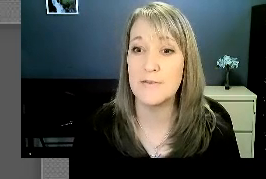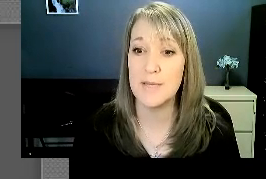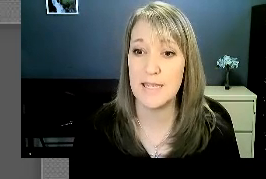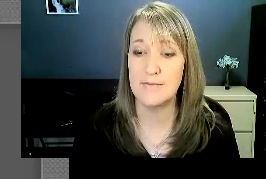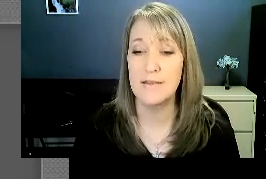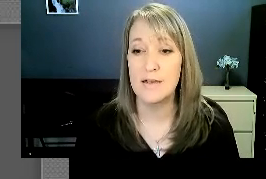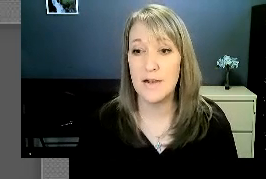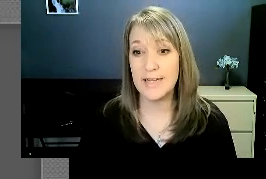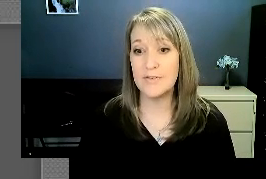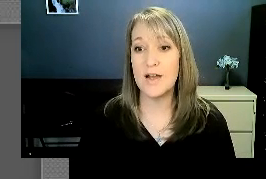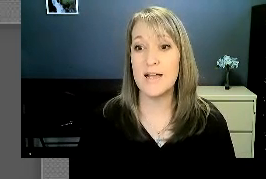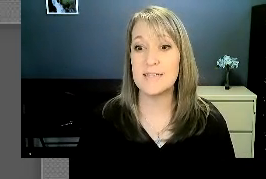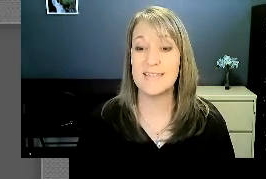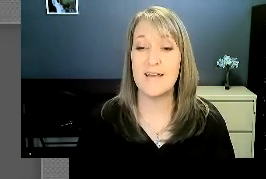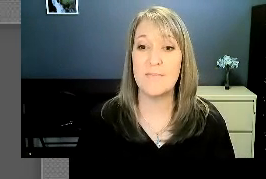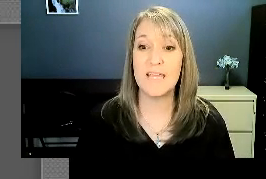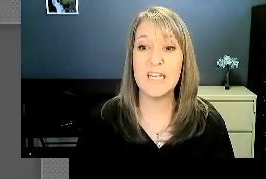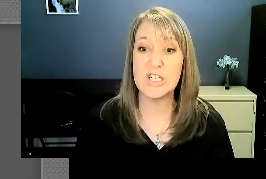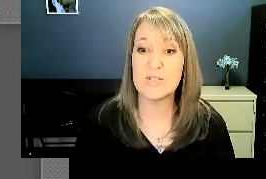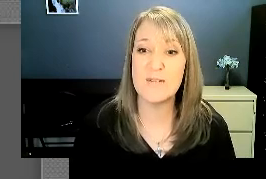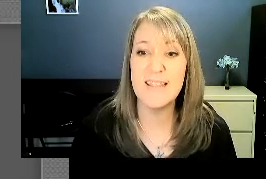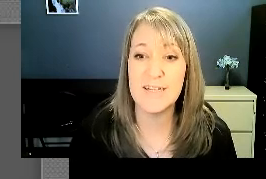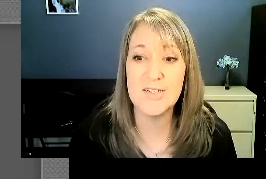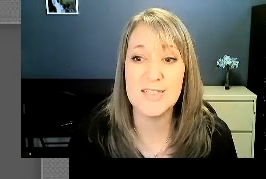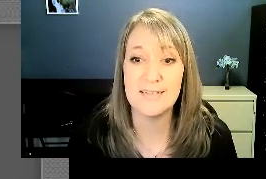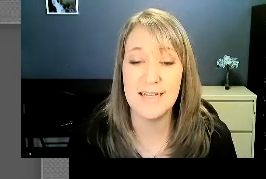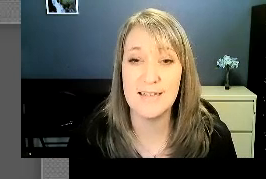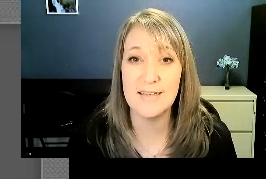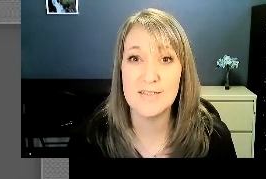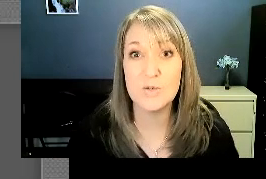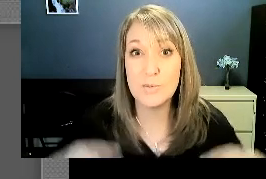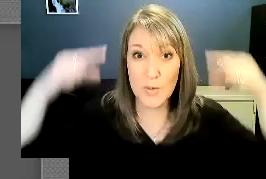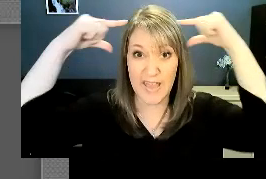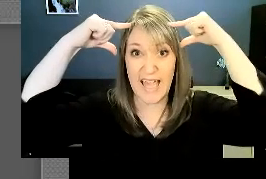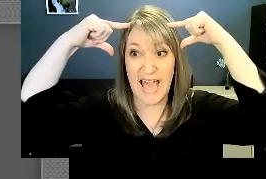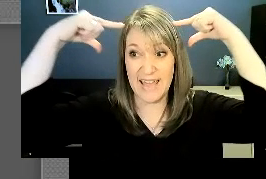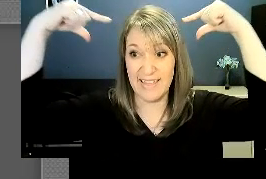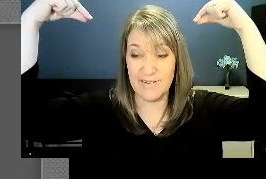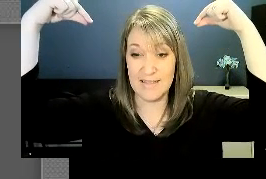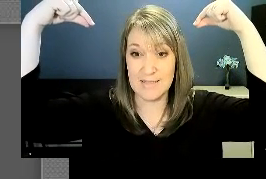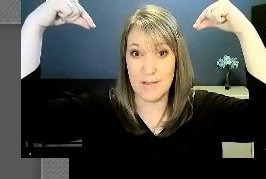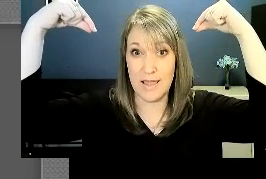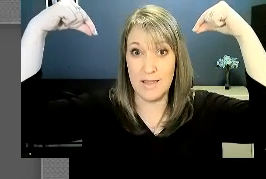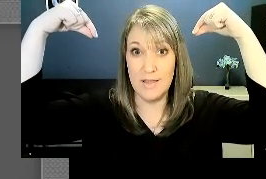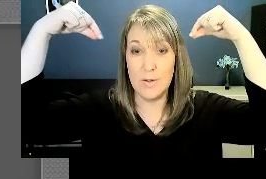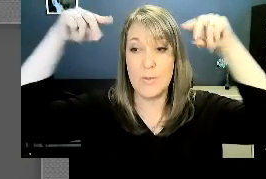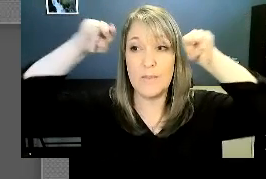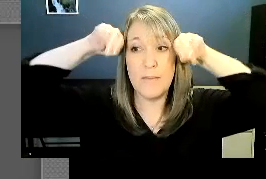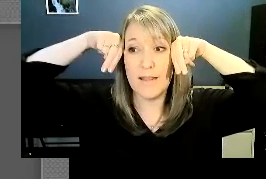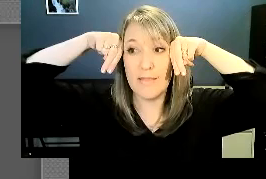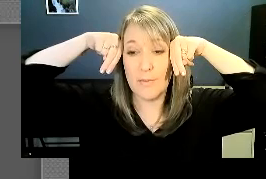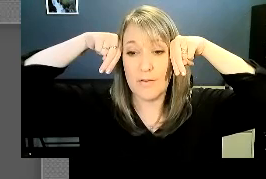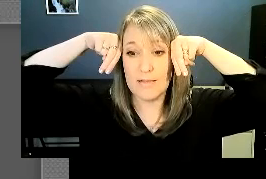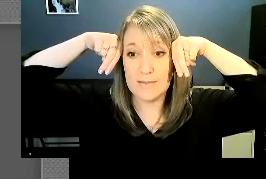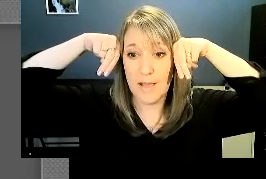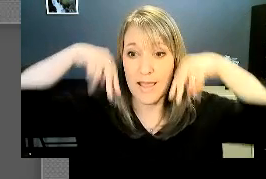as fluffy bunny. All right, you've got some ears. What do the ears look like? So you remember with the cat, they were this way. With the